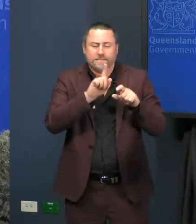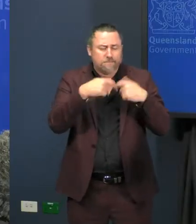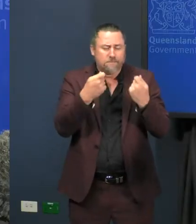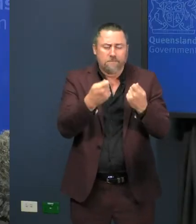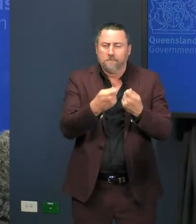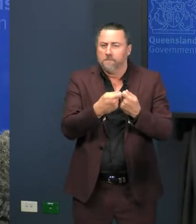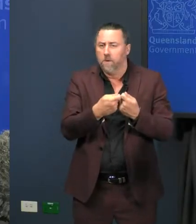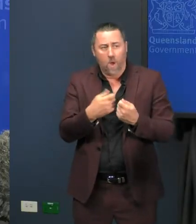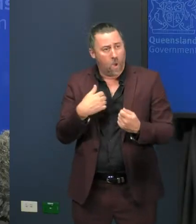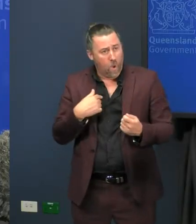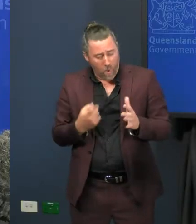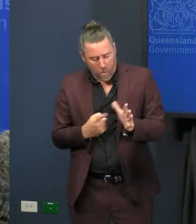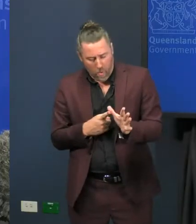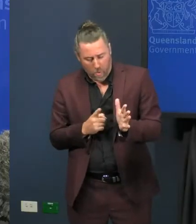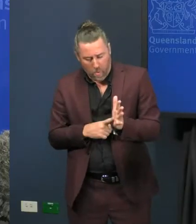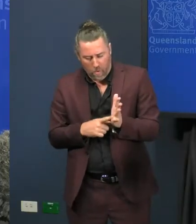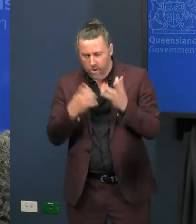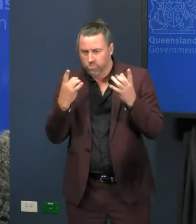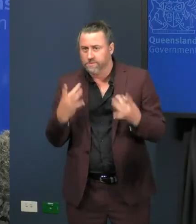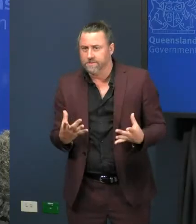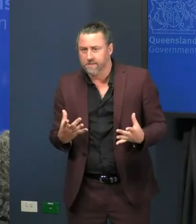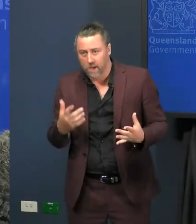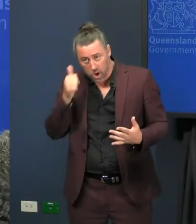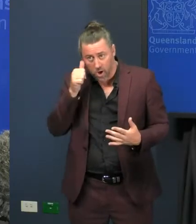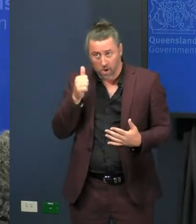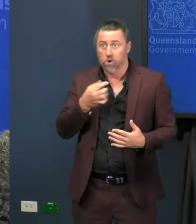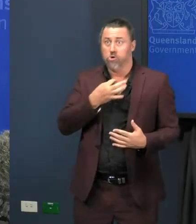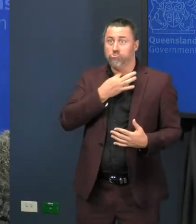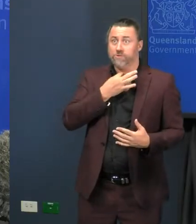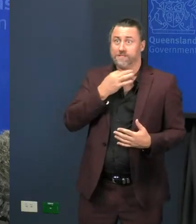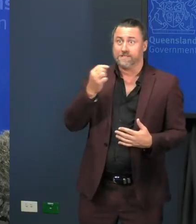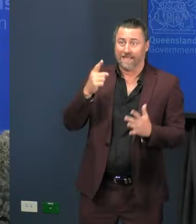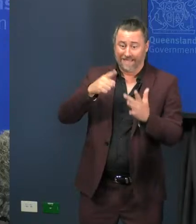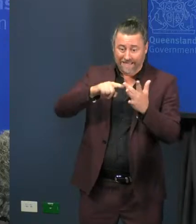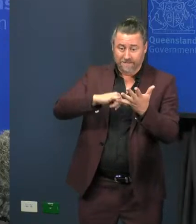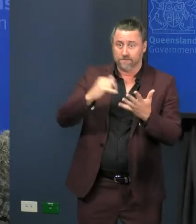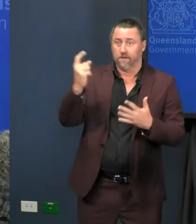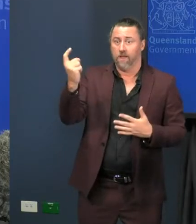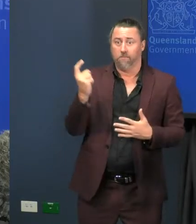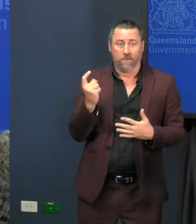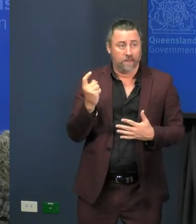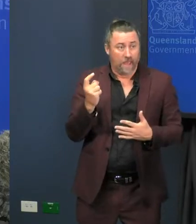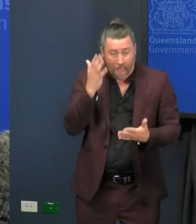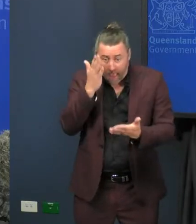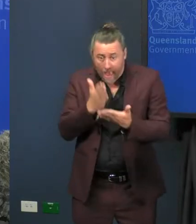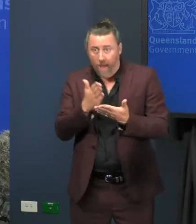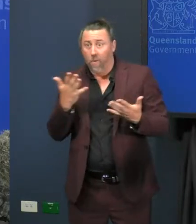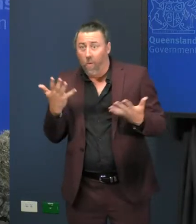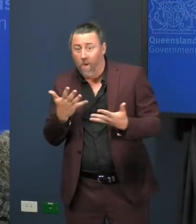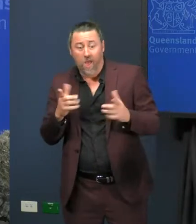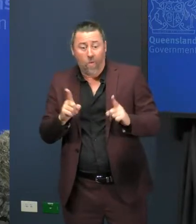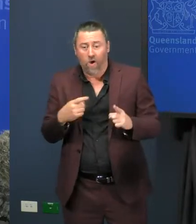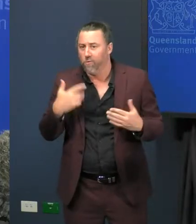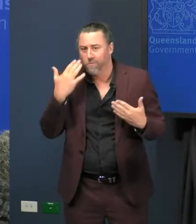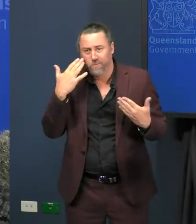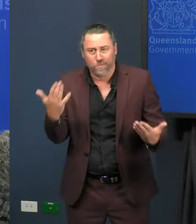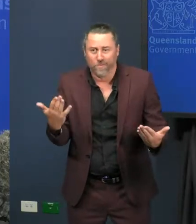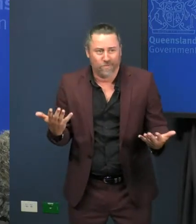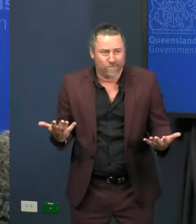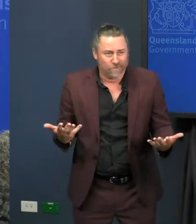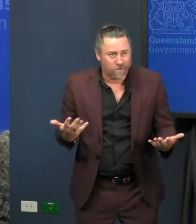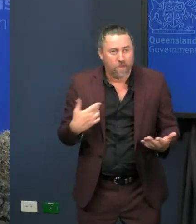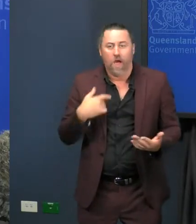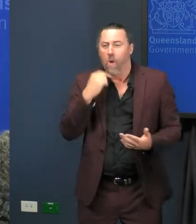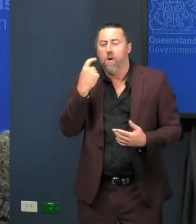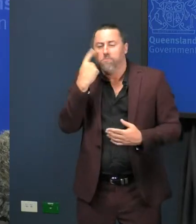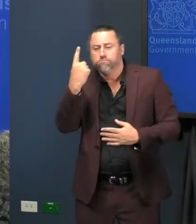engaged in this system. It does present a risk to the southeast Queensland coast. However, over the next few days, as the track becomes